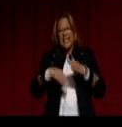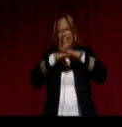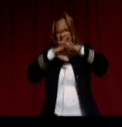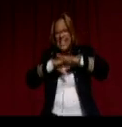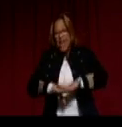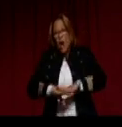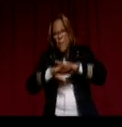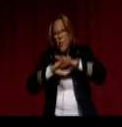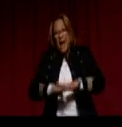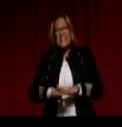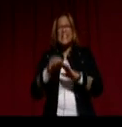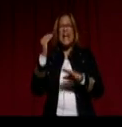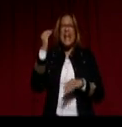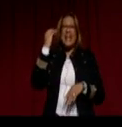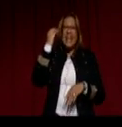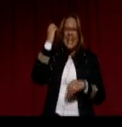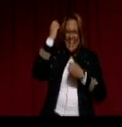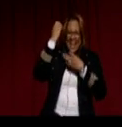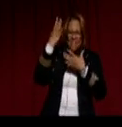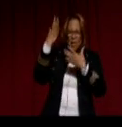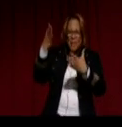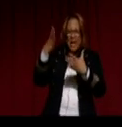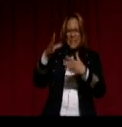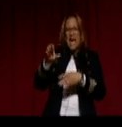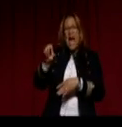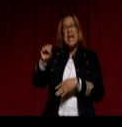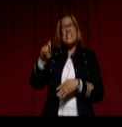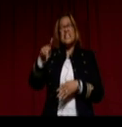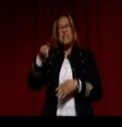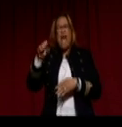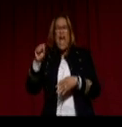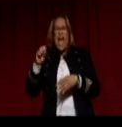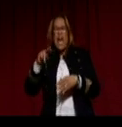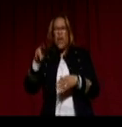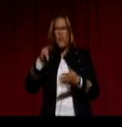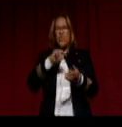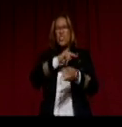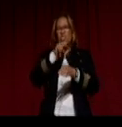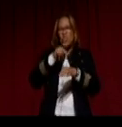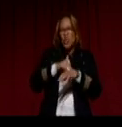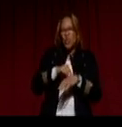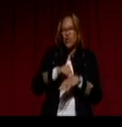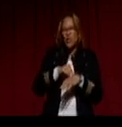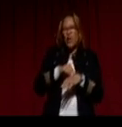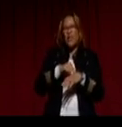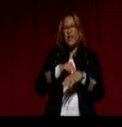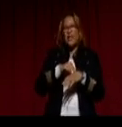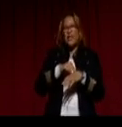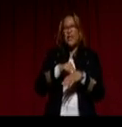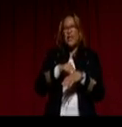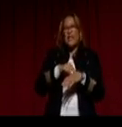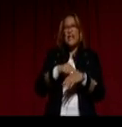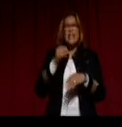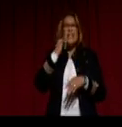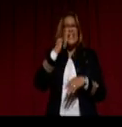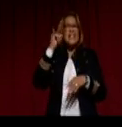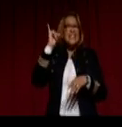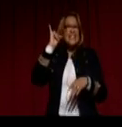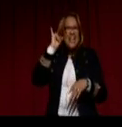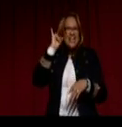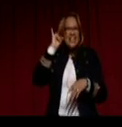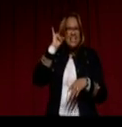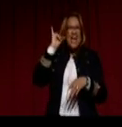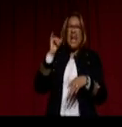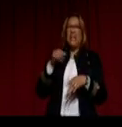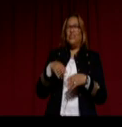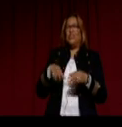the news of it. Spain was neutral, and so reporters could say, these many people, they died yesterday at Madrid.